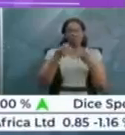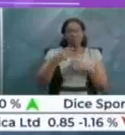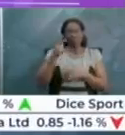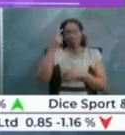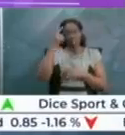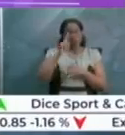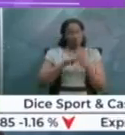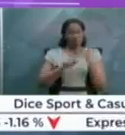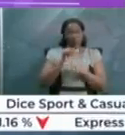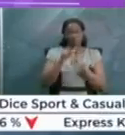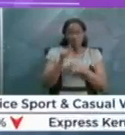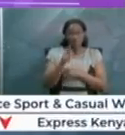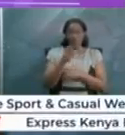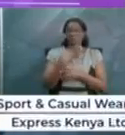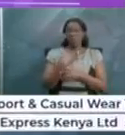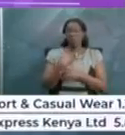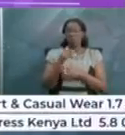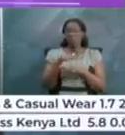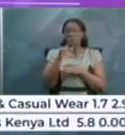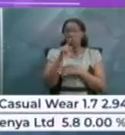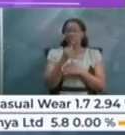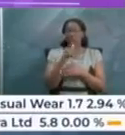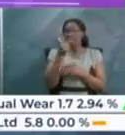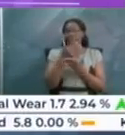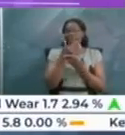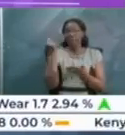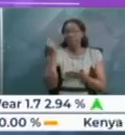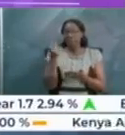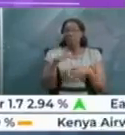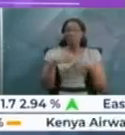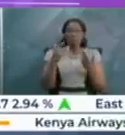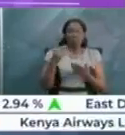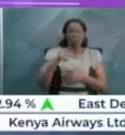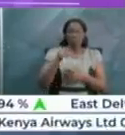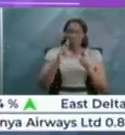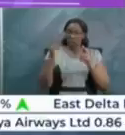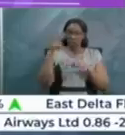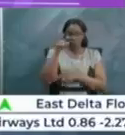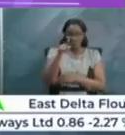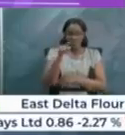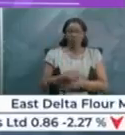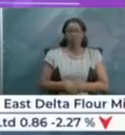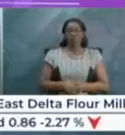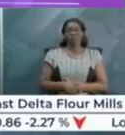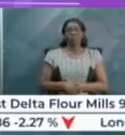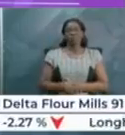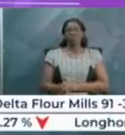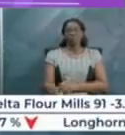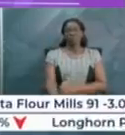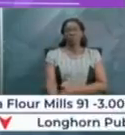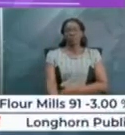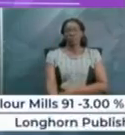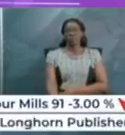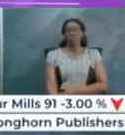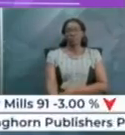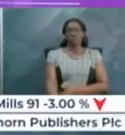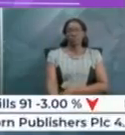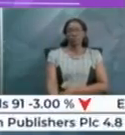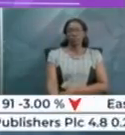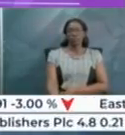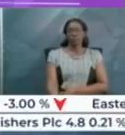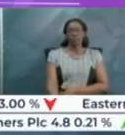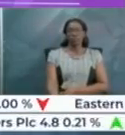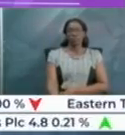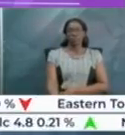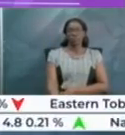Do you like them? Do you want us to do something better, change something? We are here for you. Yep. Great. Now we have more things on the list, and we are going